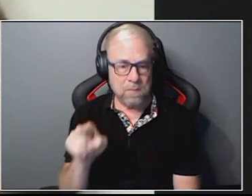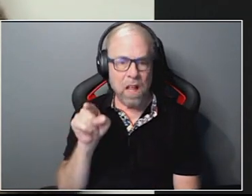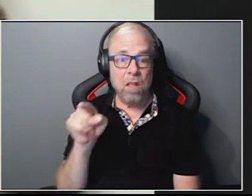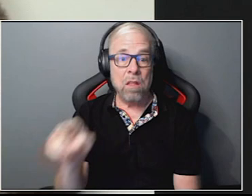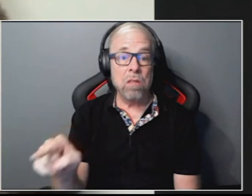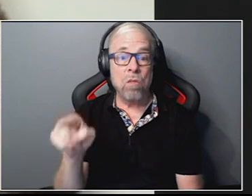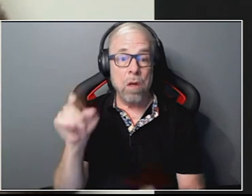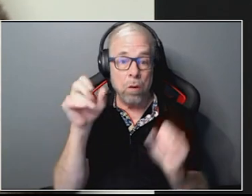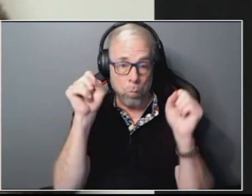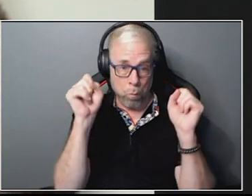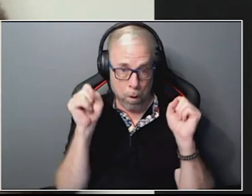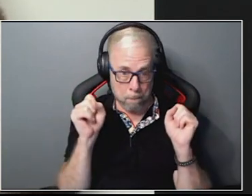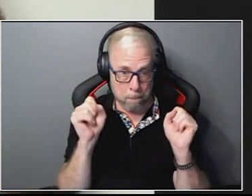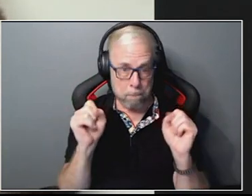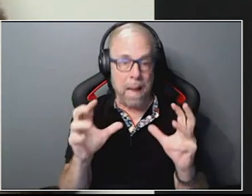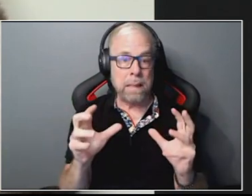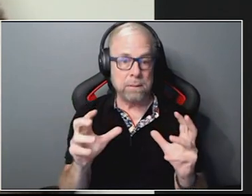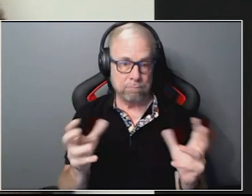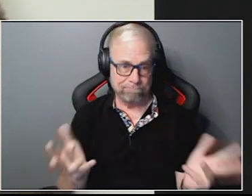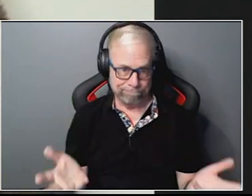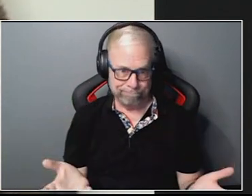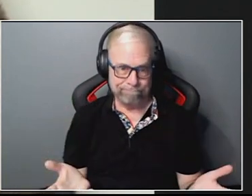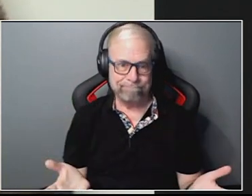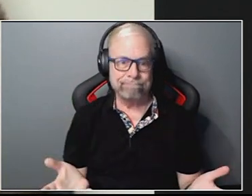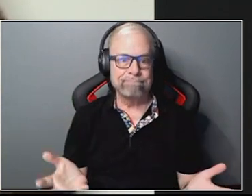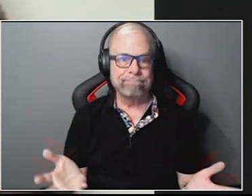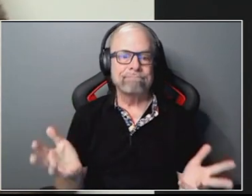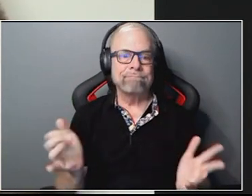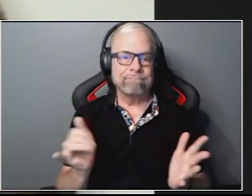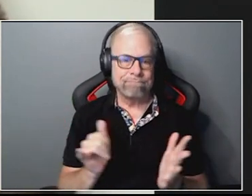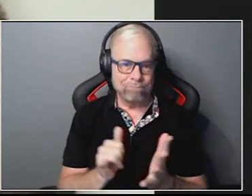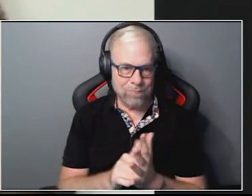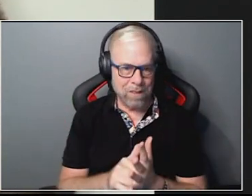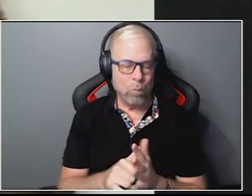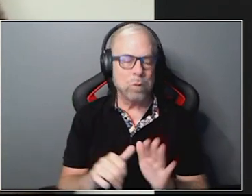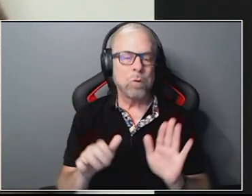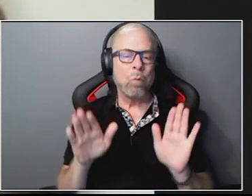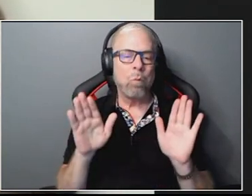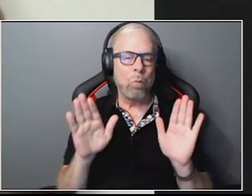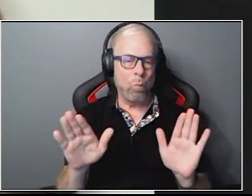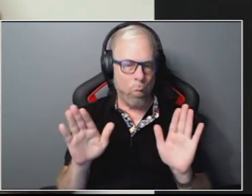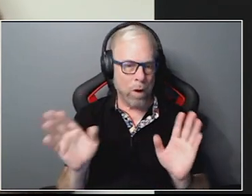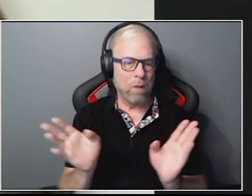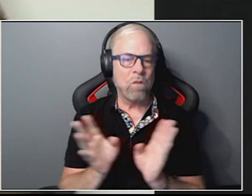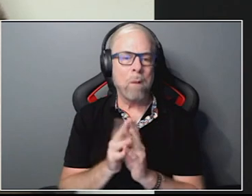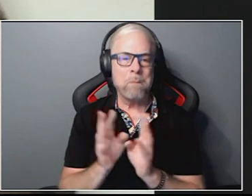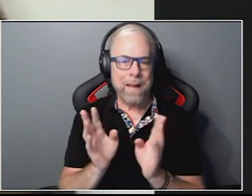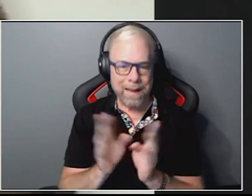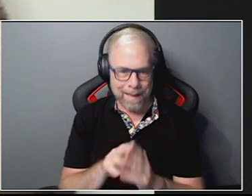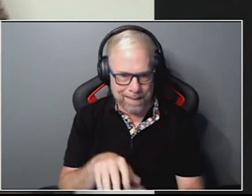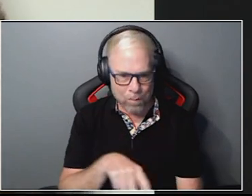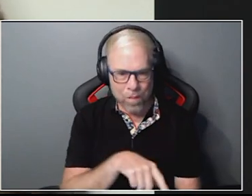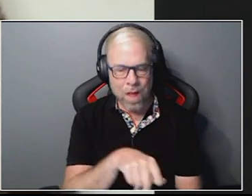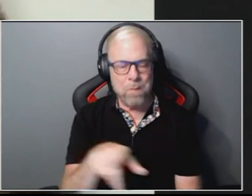amazed. And it was just a wonderful, wonderful meeting. I'll never forget that. And from that day